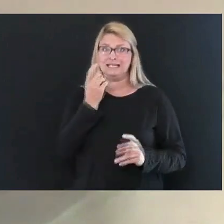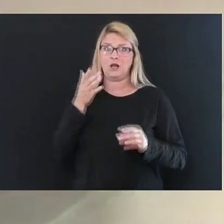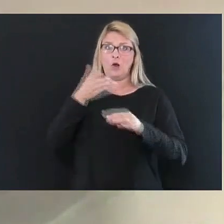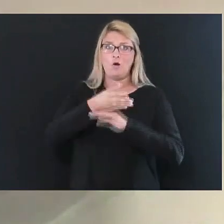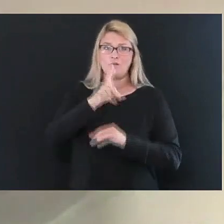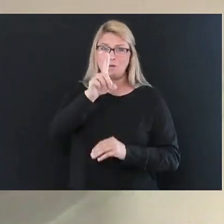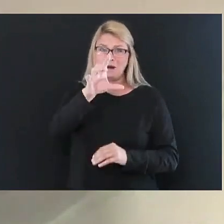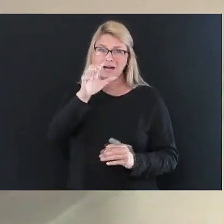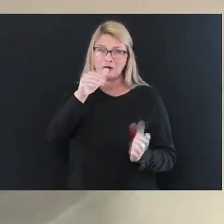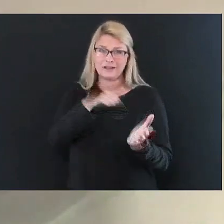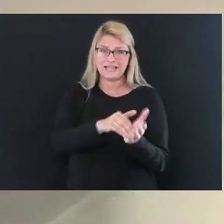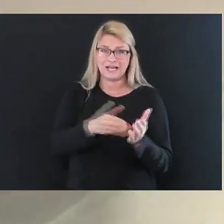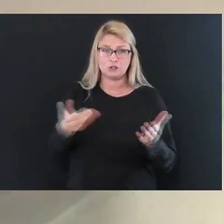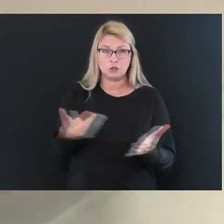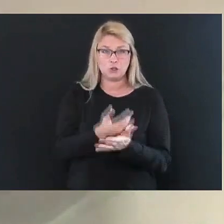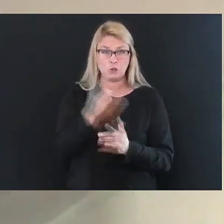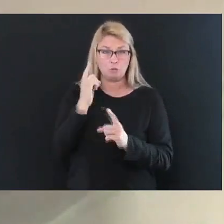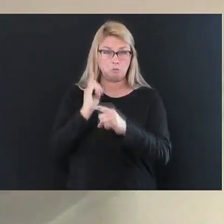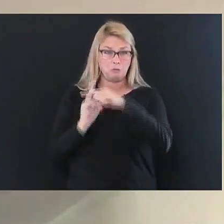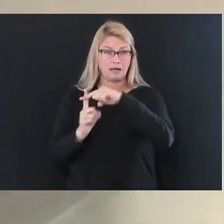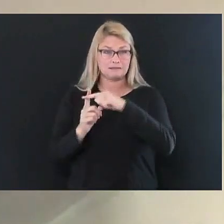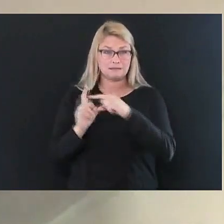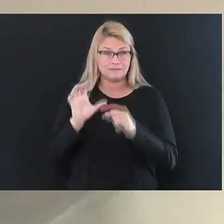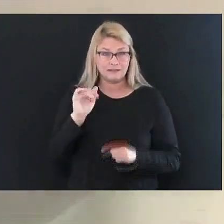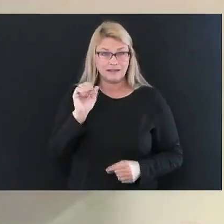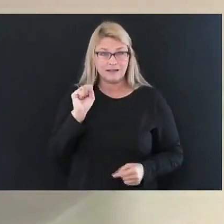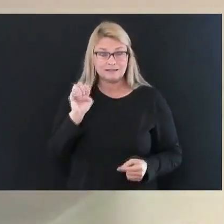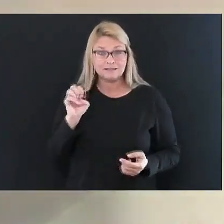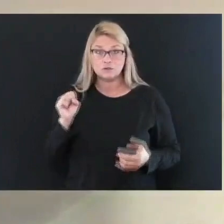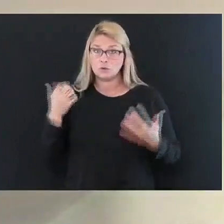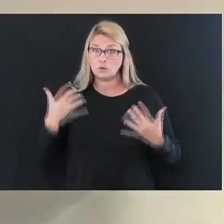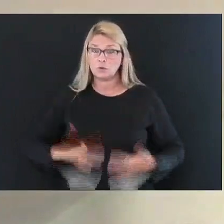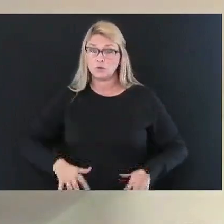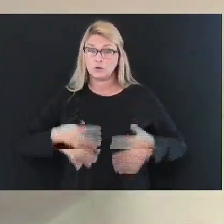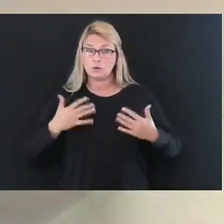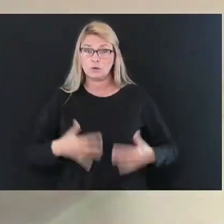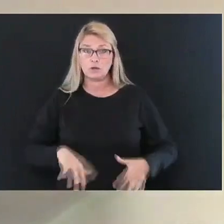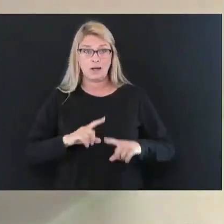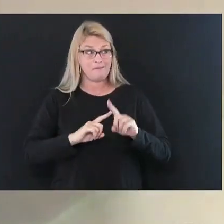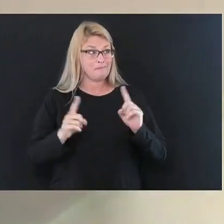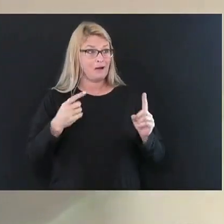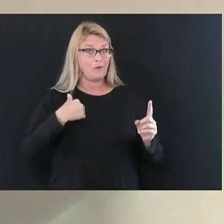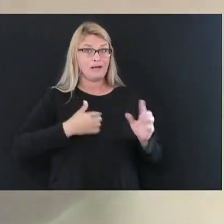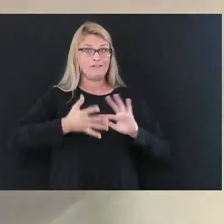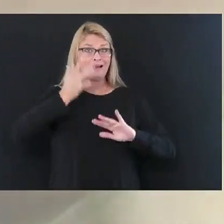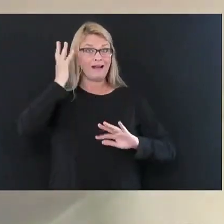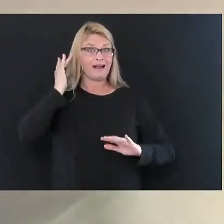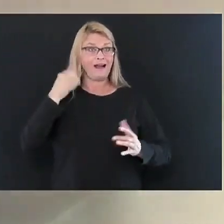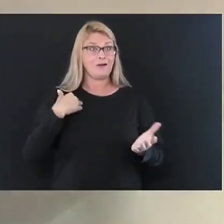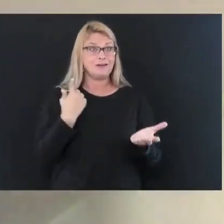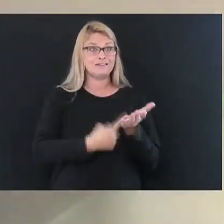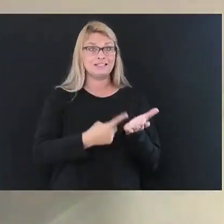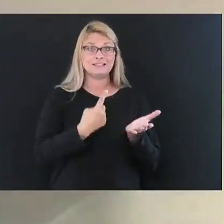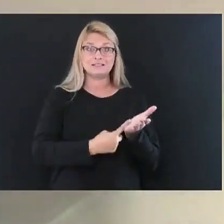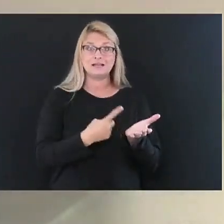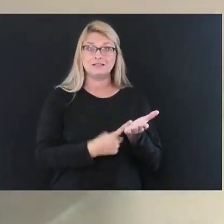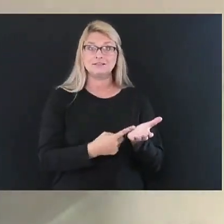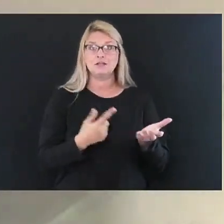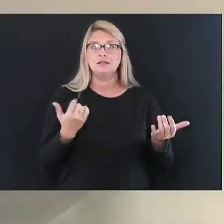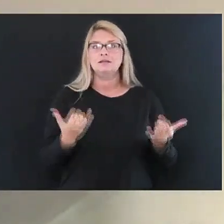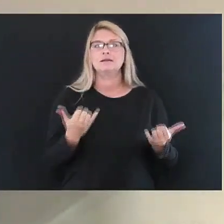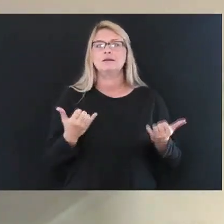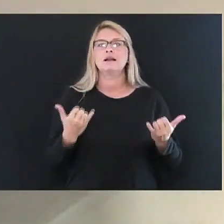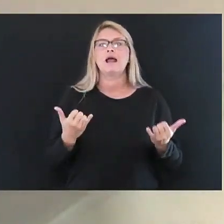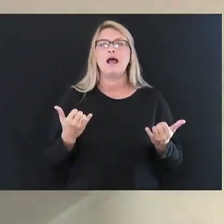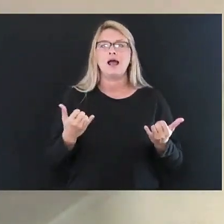positive cases. And as we have discussed before, but just as a real quick review, as we started to do